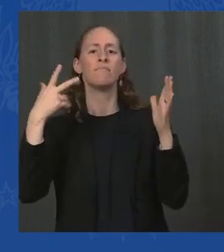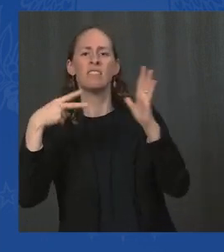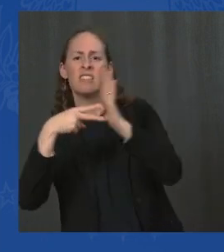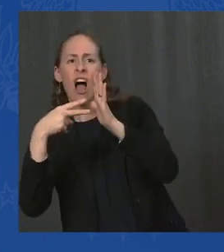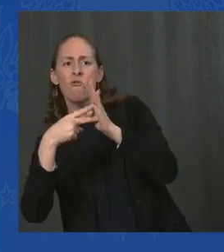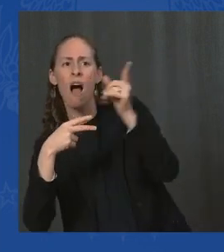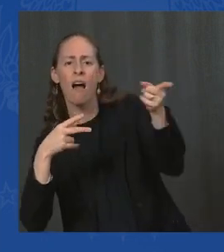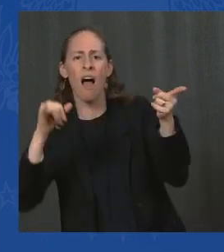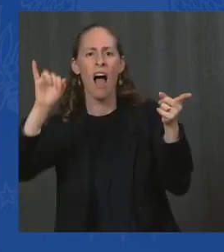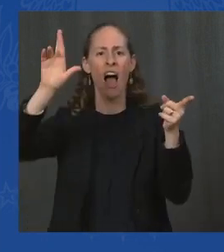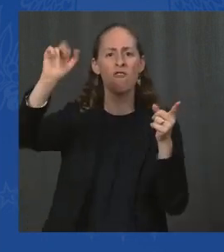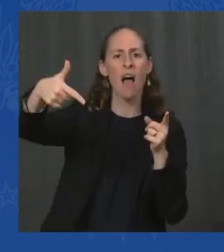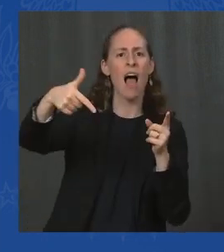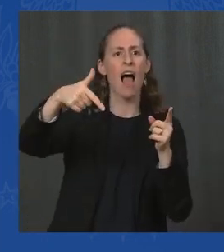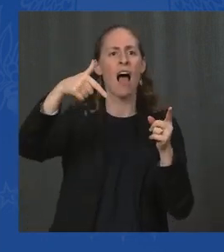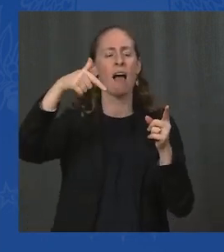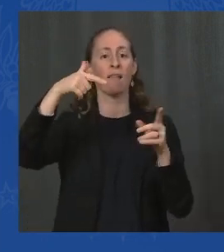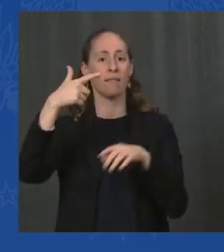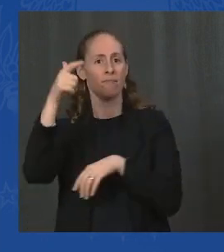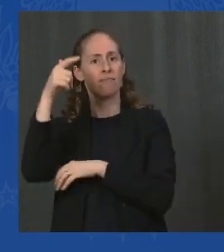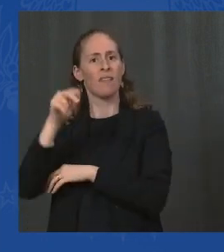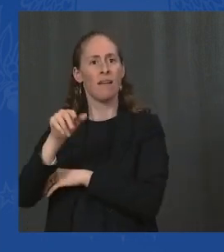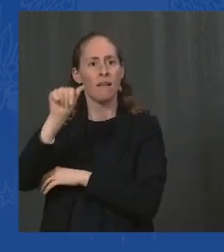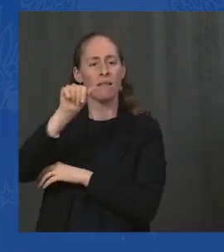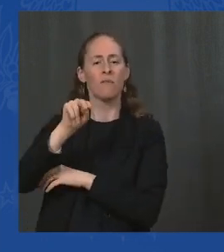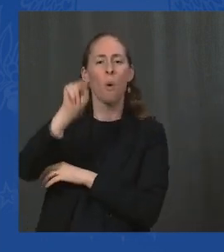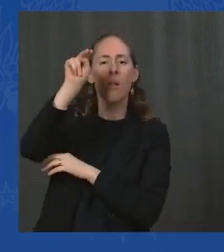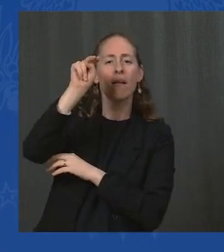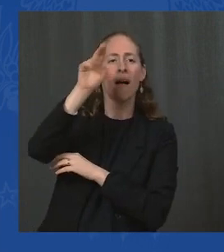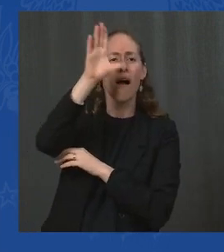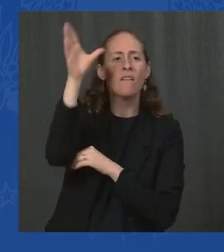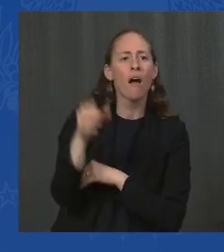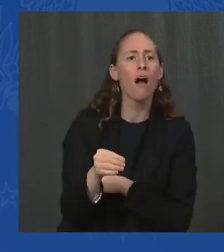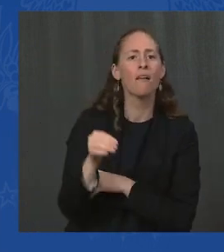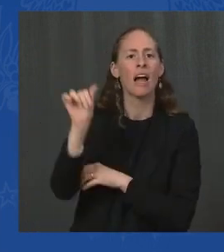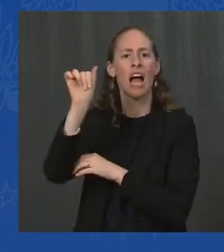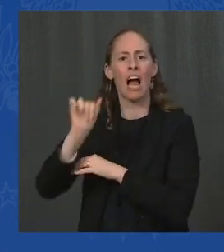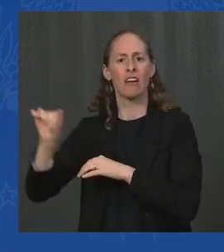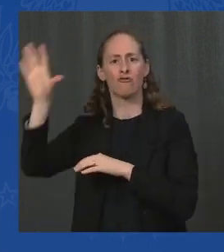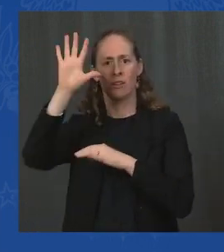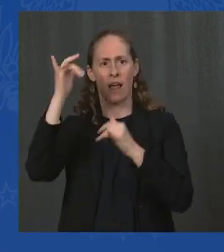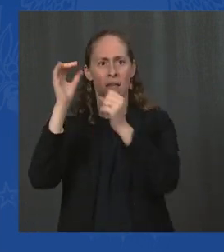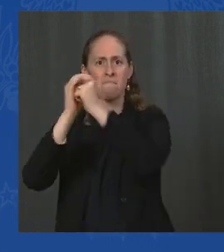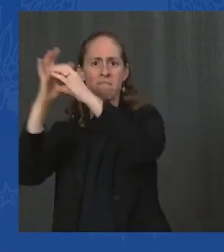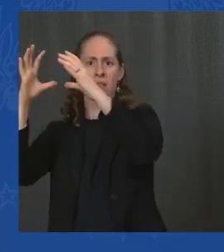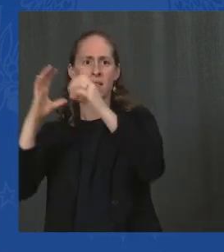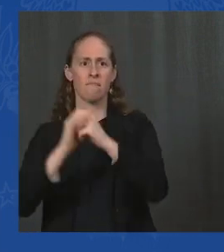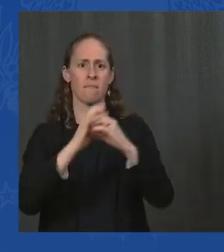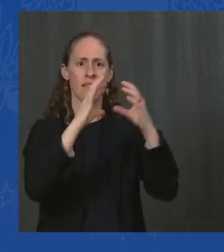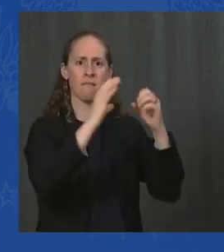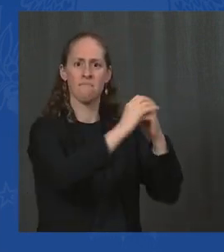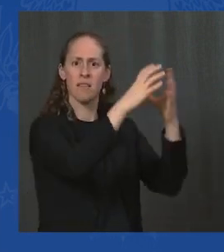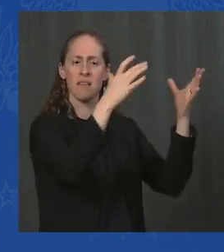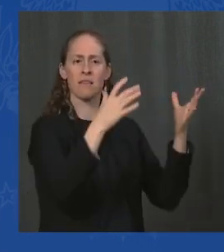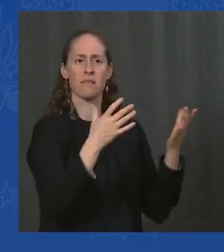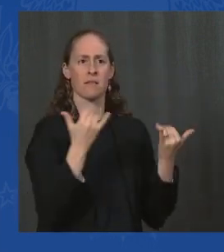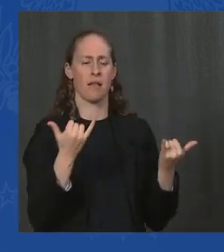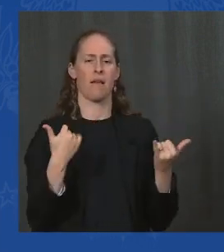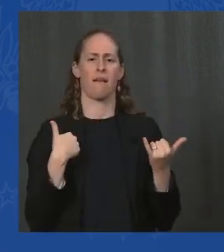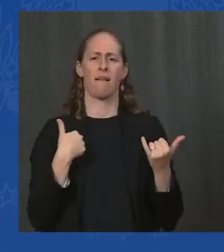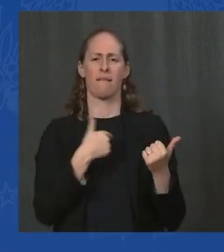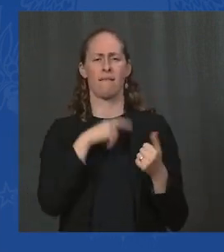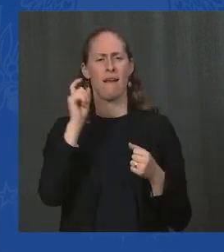Asia. The fundamental obligation of a president, in my opinion, is to defend and protect America.